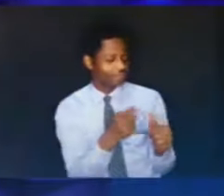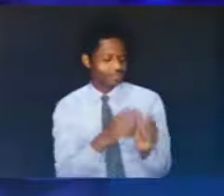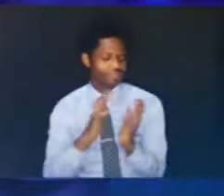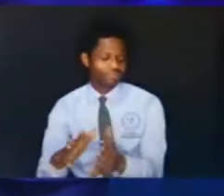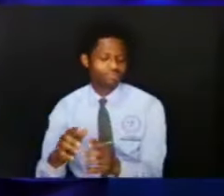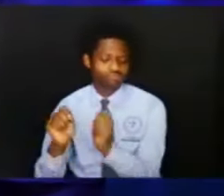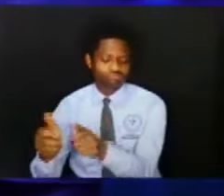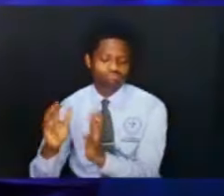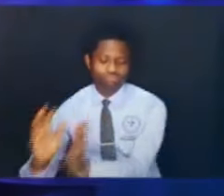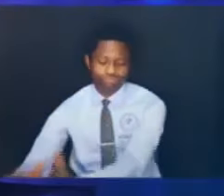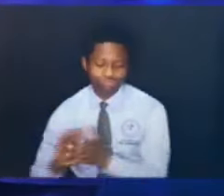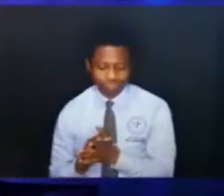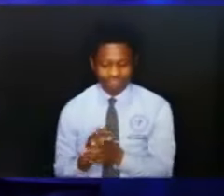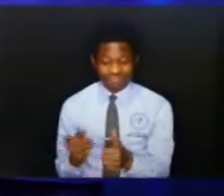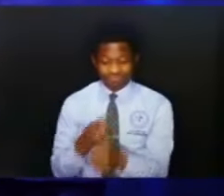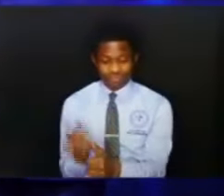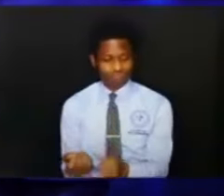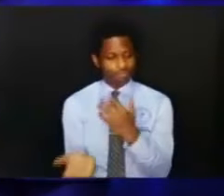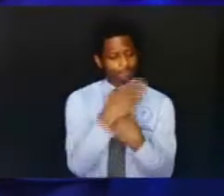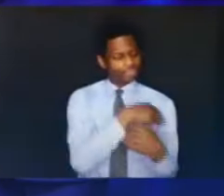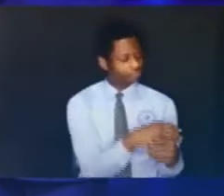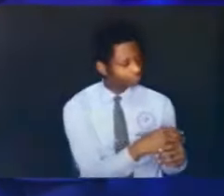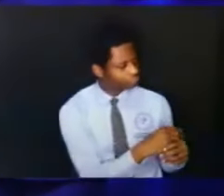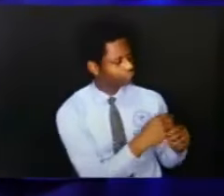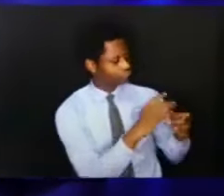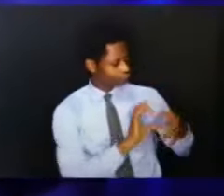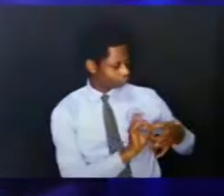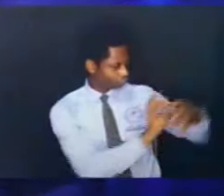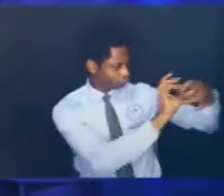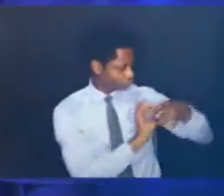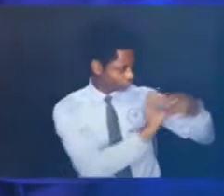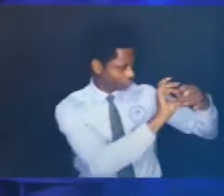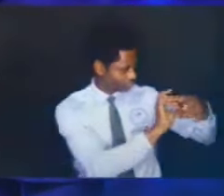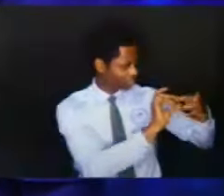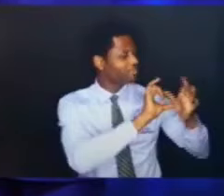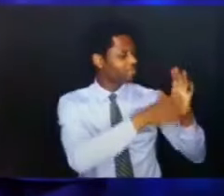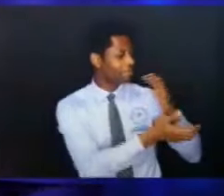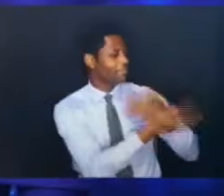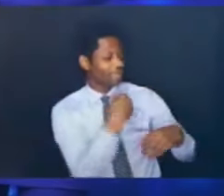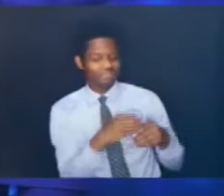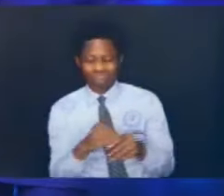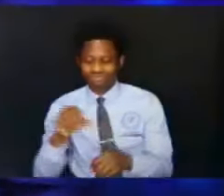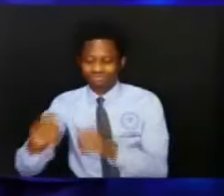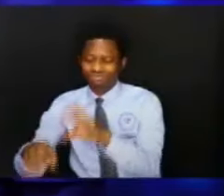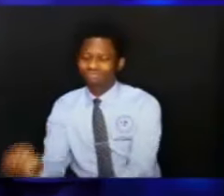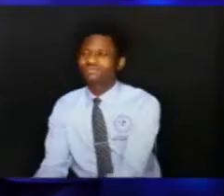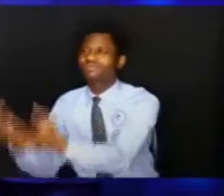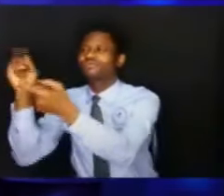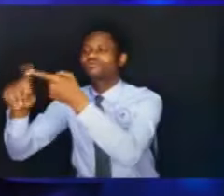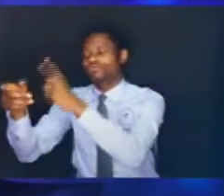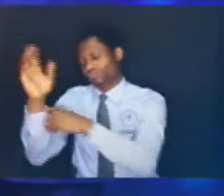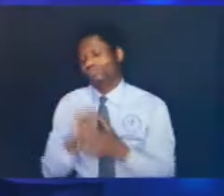be reconciled to them. Then, come and offer your gift. And he said, "What do I hear? Dear, but for him, which I know,